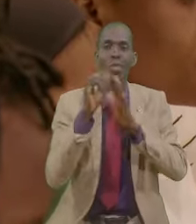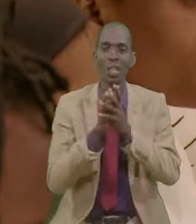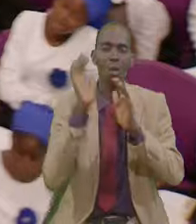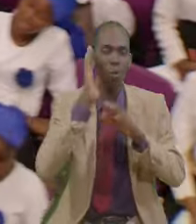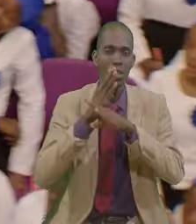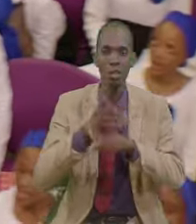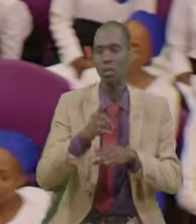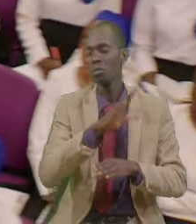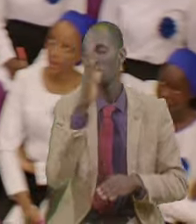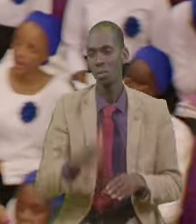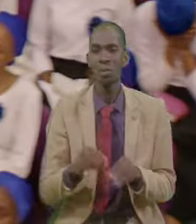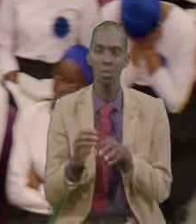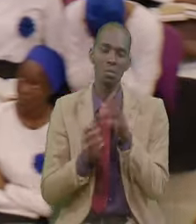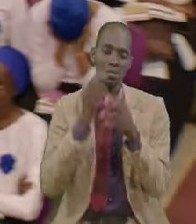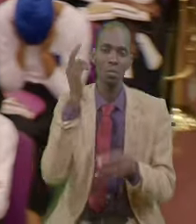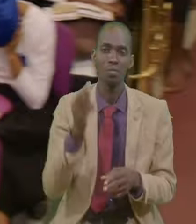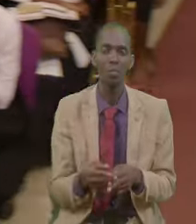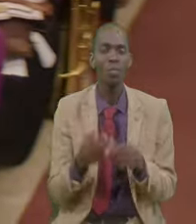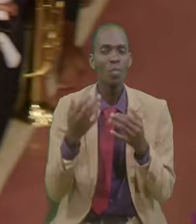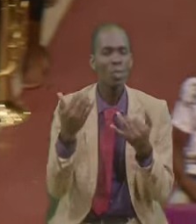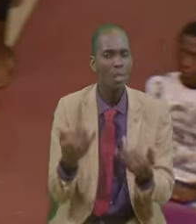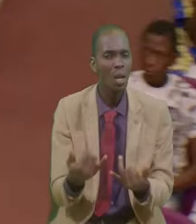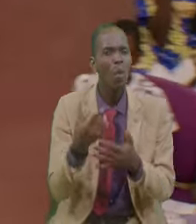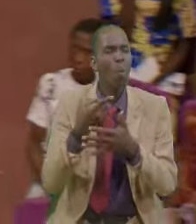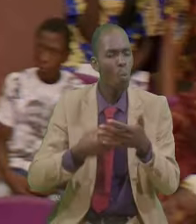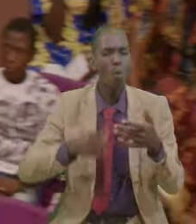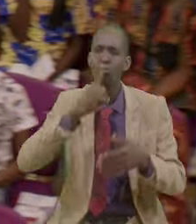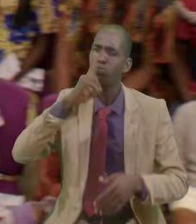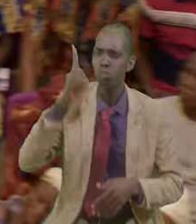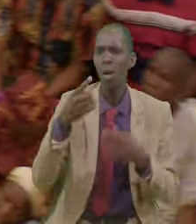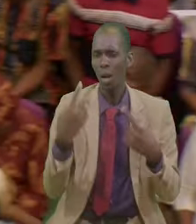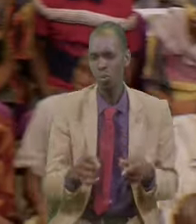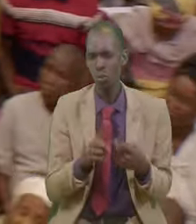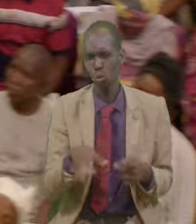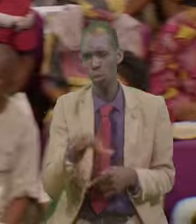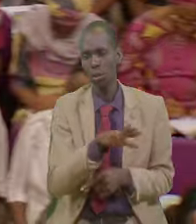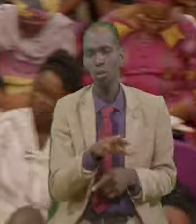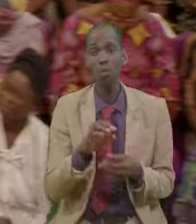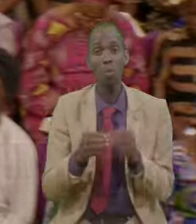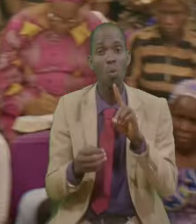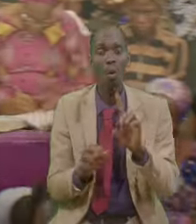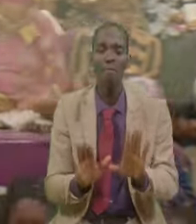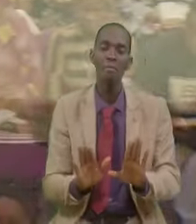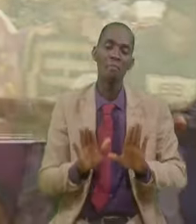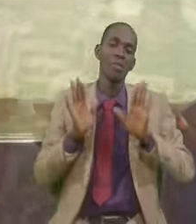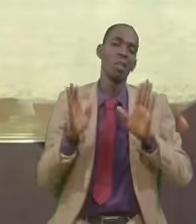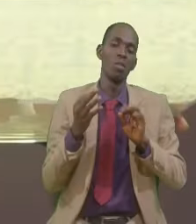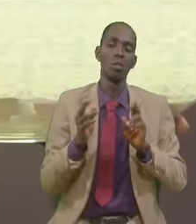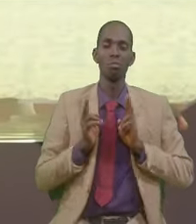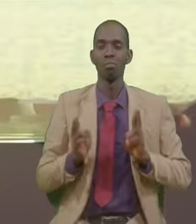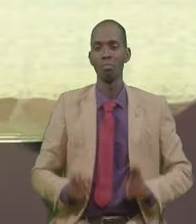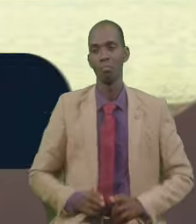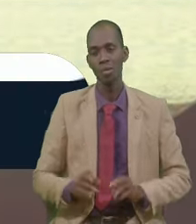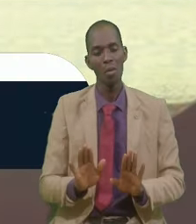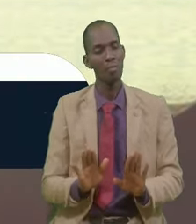even see them. Now, what really happened to them? Number one, fear of man. Fear of